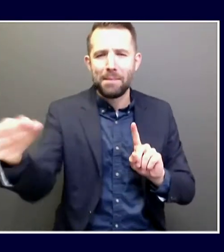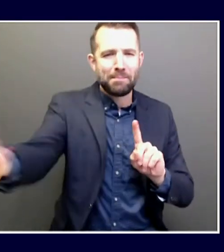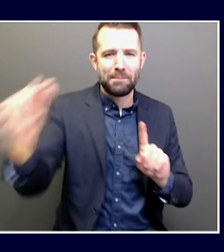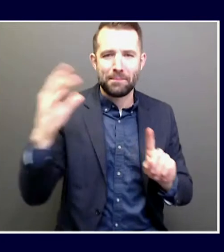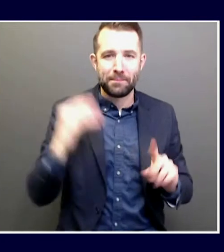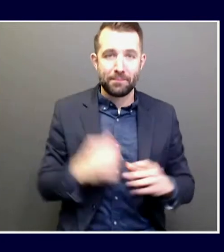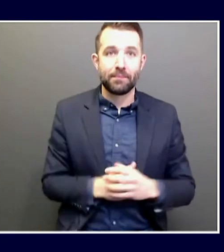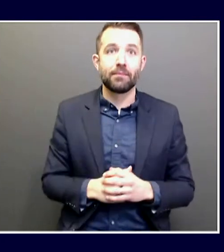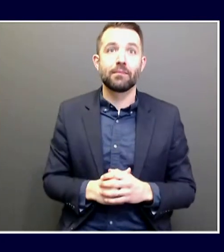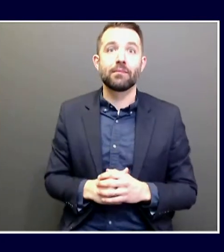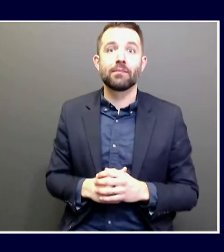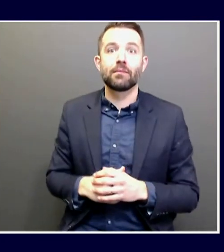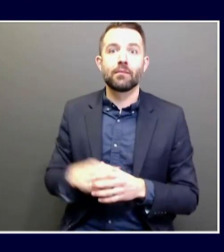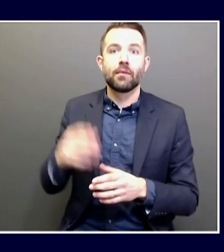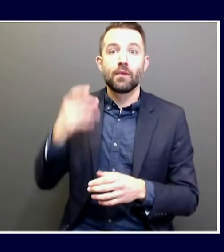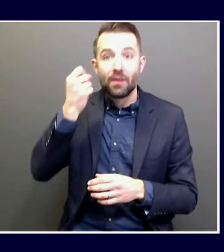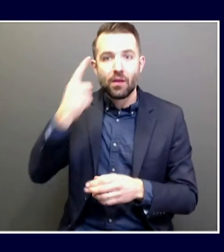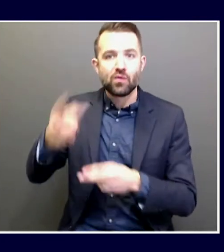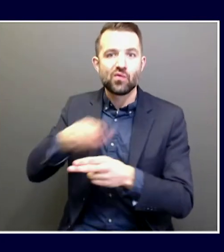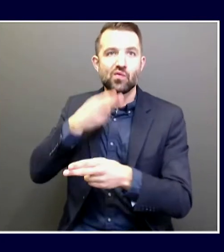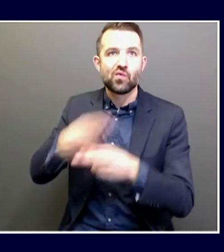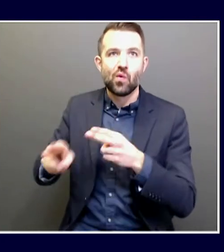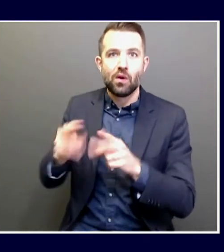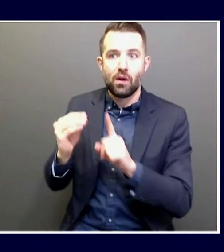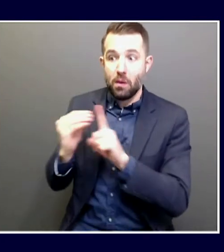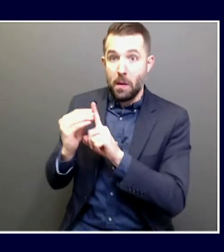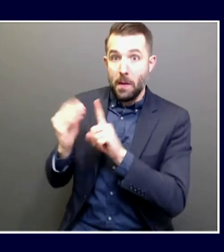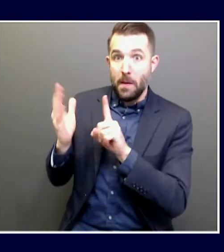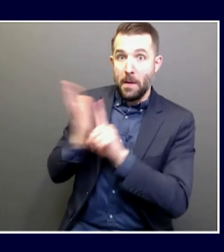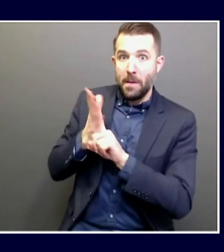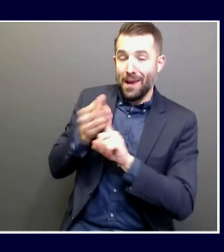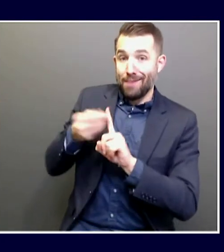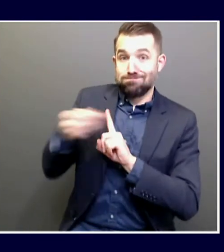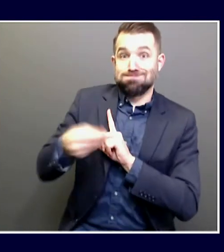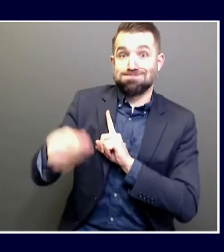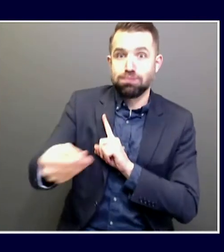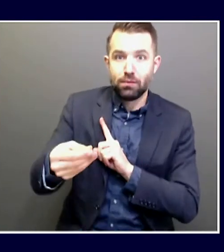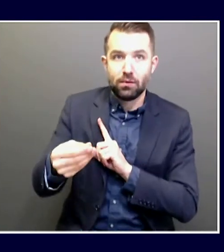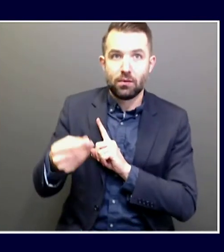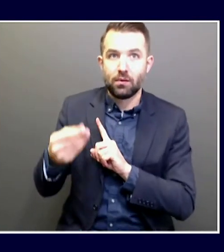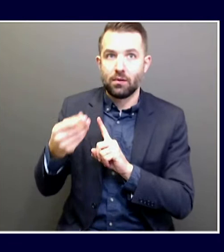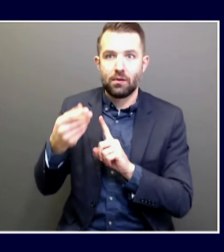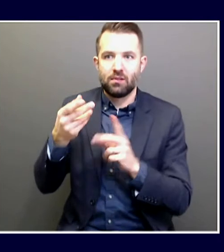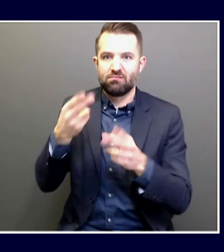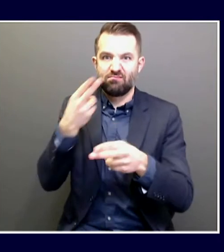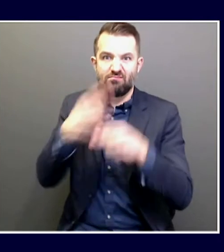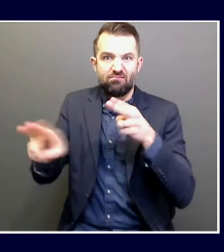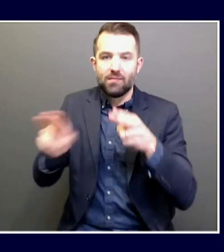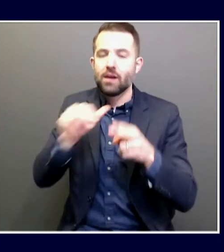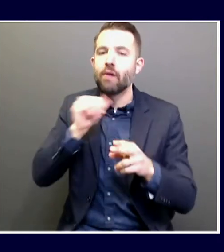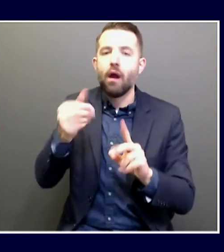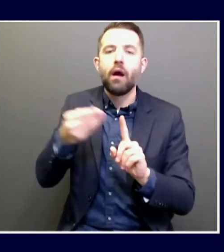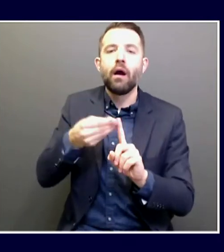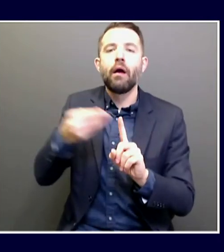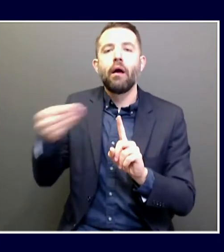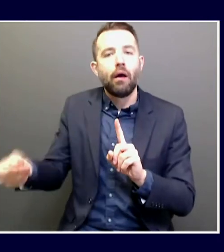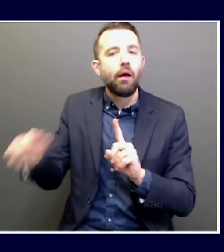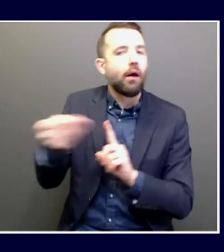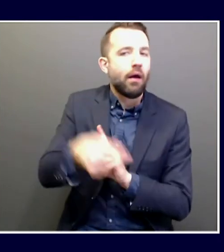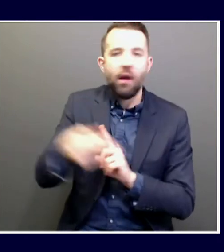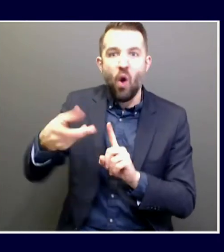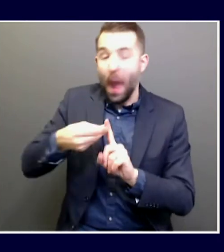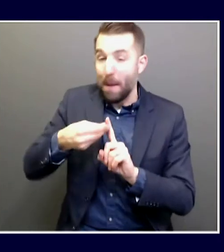exposed to when you can begin infecting somebody else. That's called the latency period.